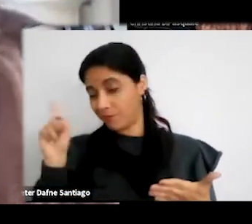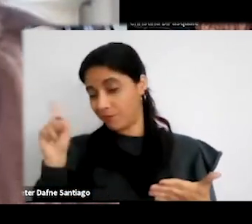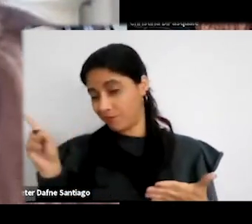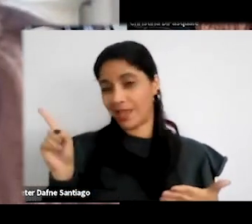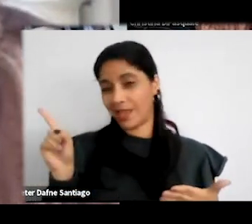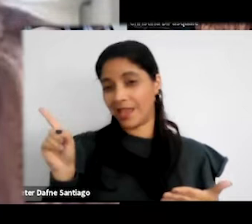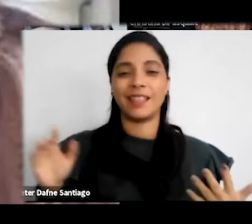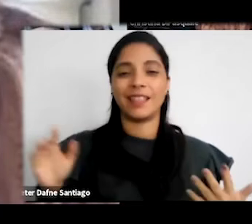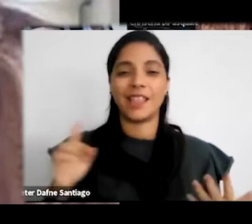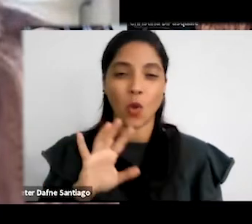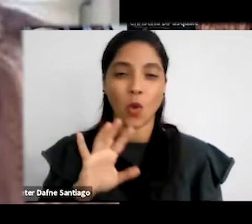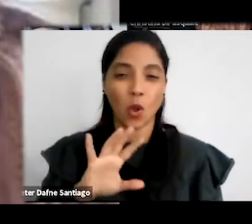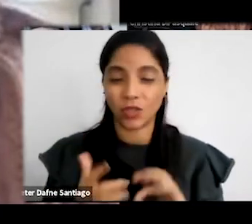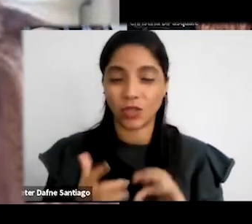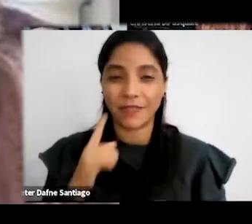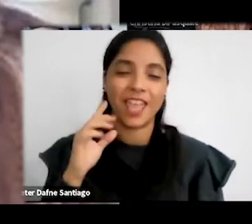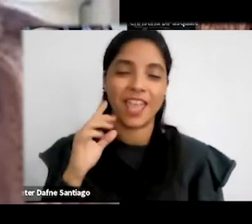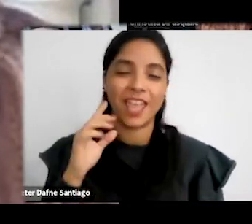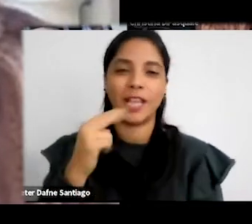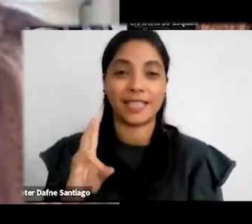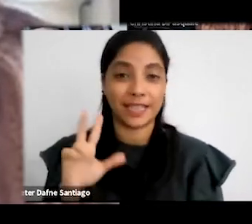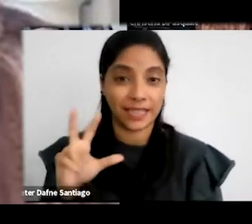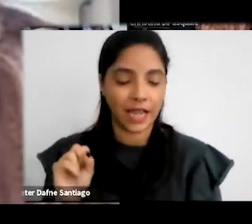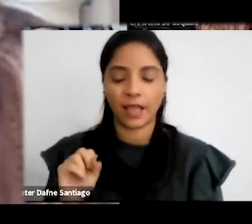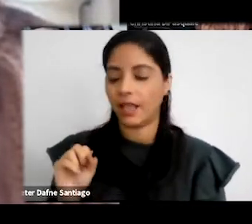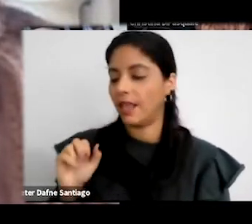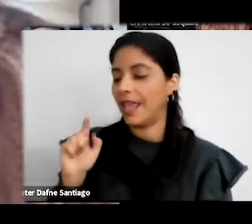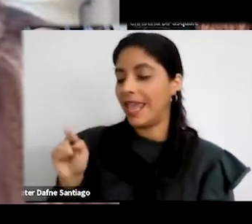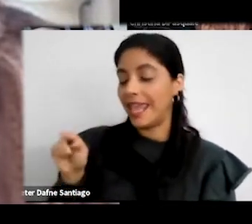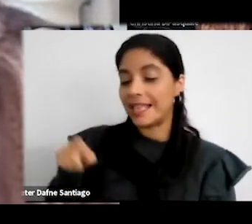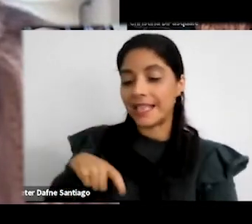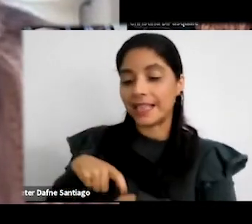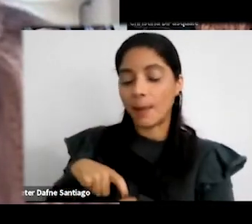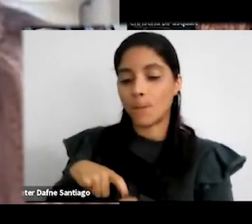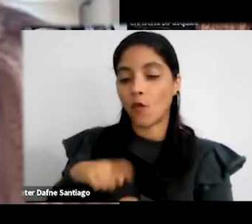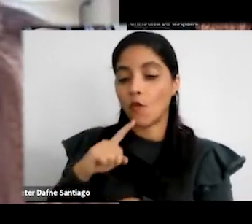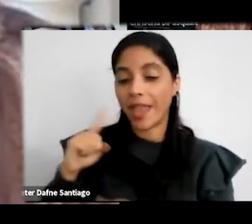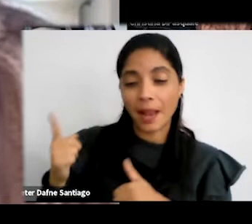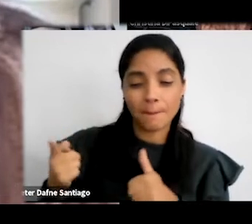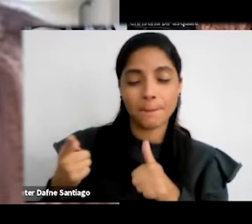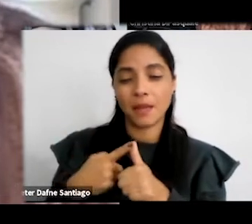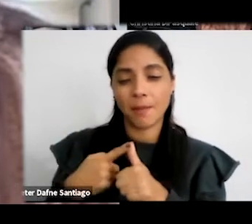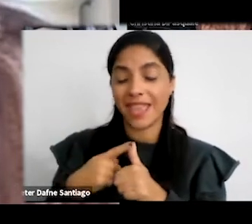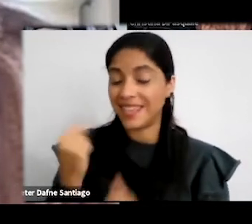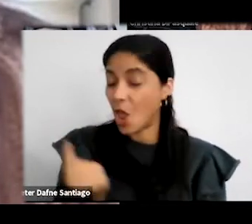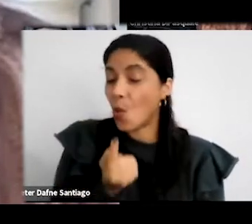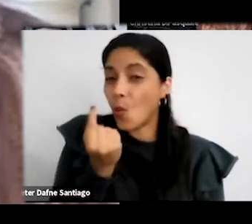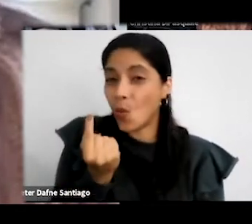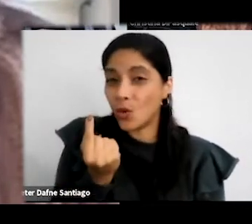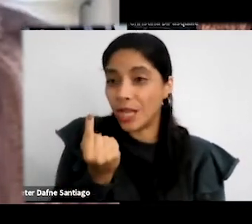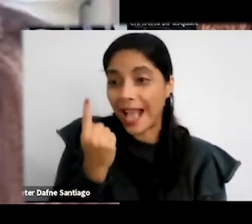1973, was the first and only in-depth look at the coup by any U.S. television